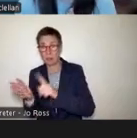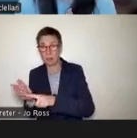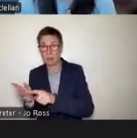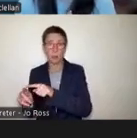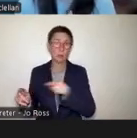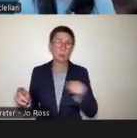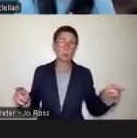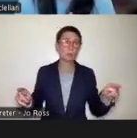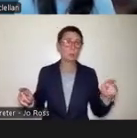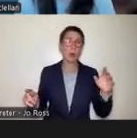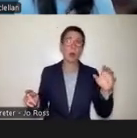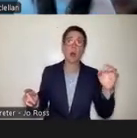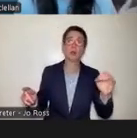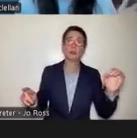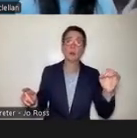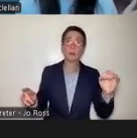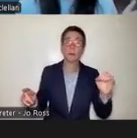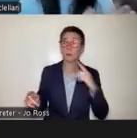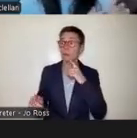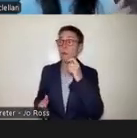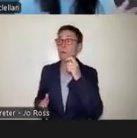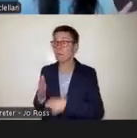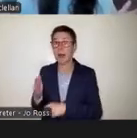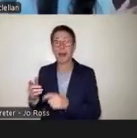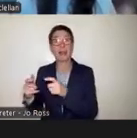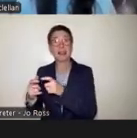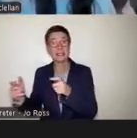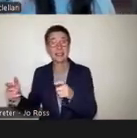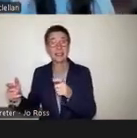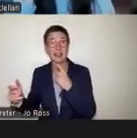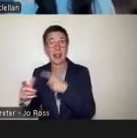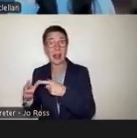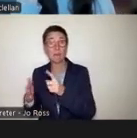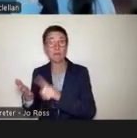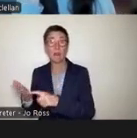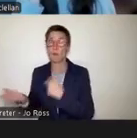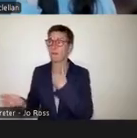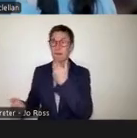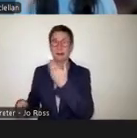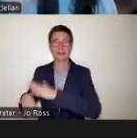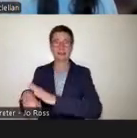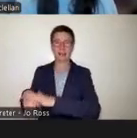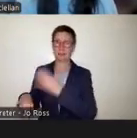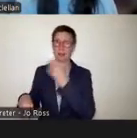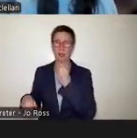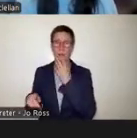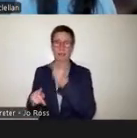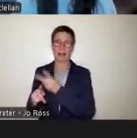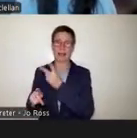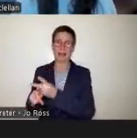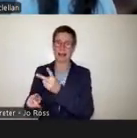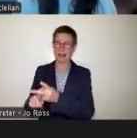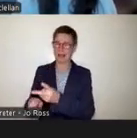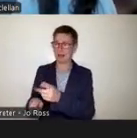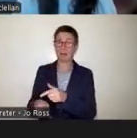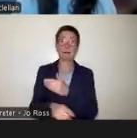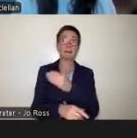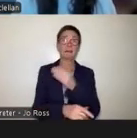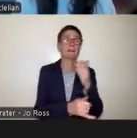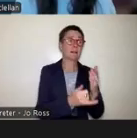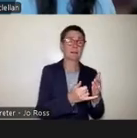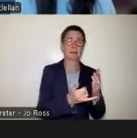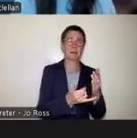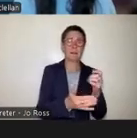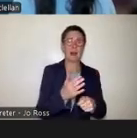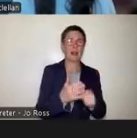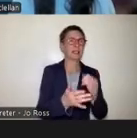if you buy a ticket in April, you have months and months of time to use that, compared to September, where you've just got a